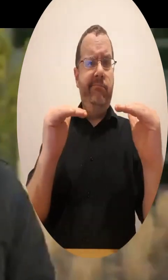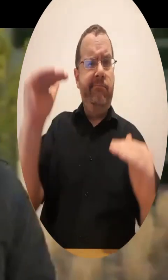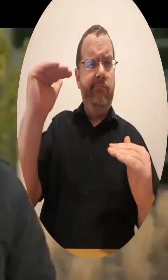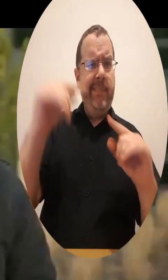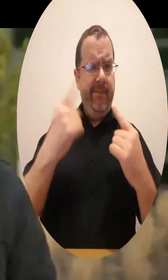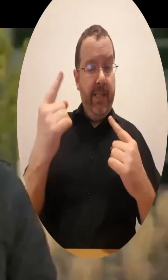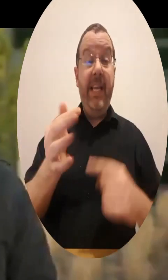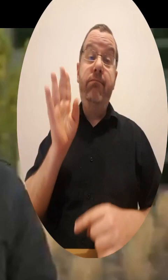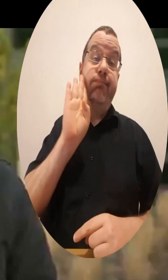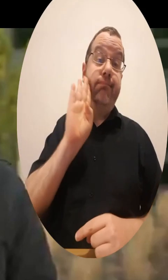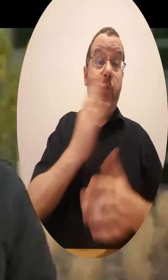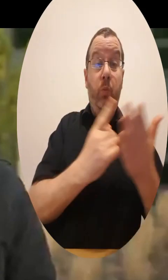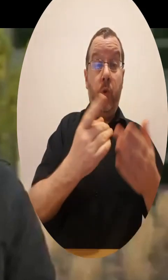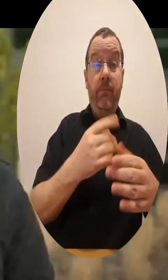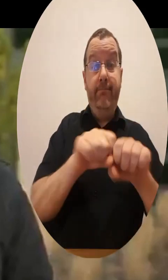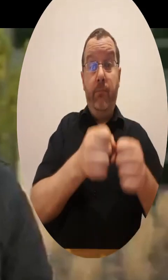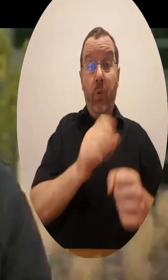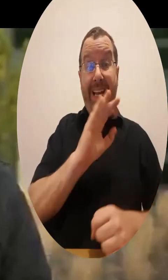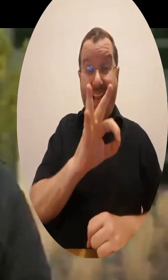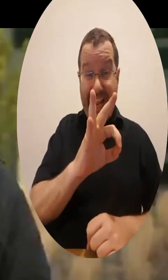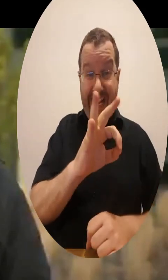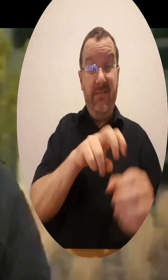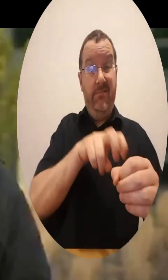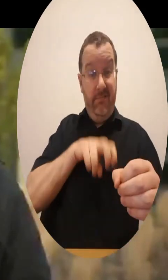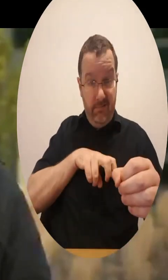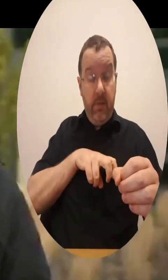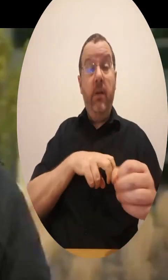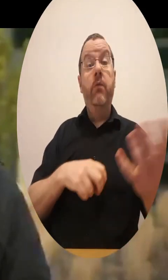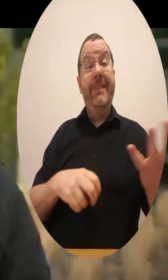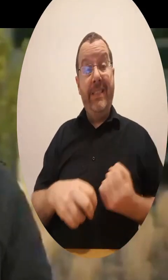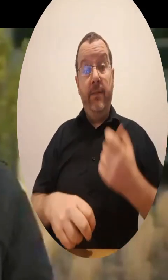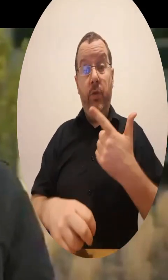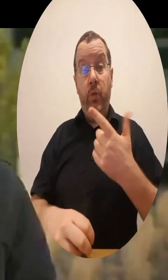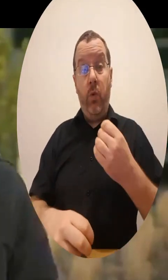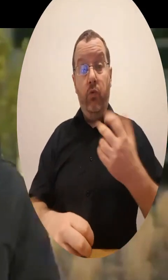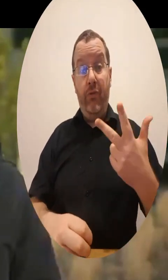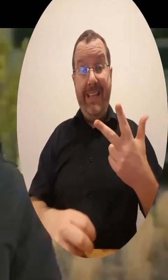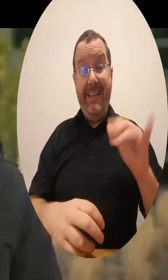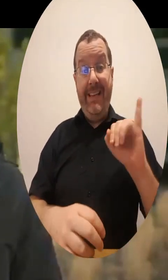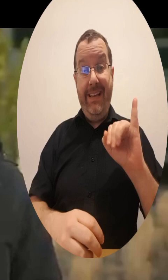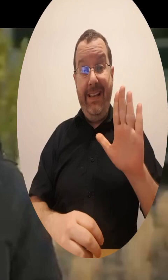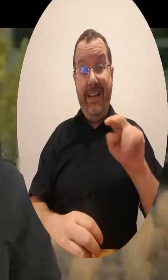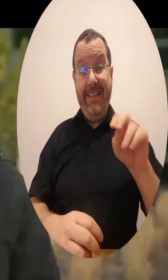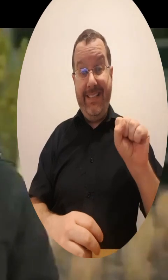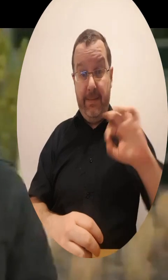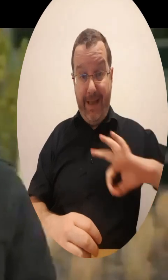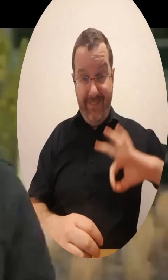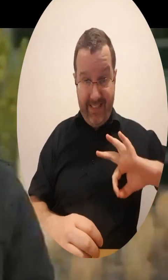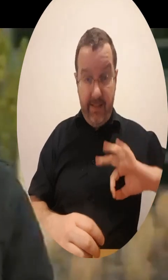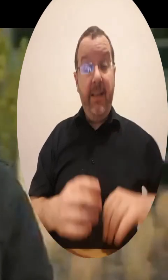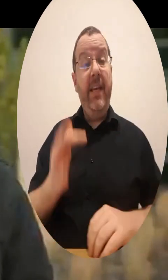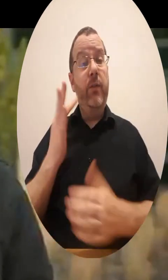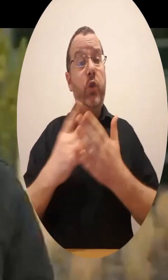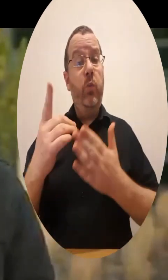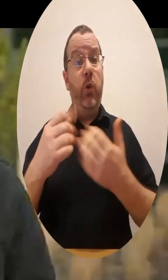For example, if you're sick with a broken leg, you will get €203 illness benefit. If you're sick